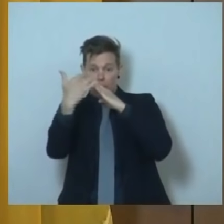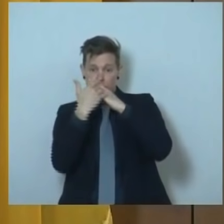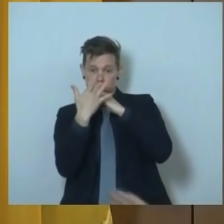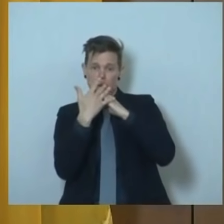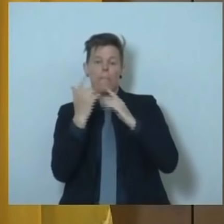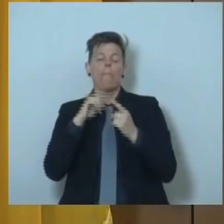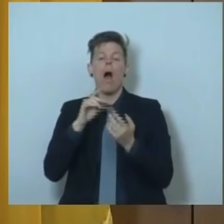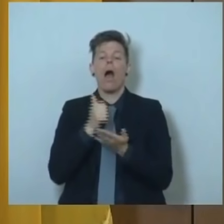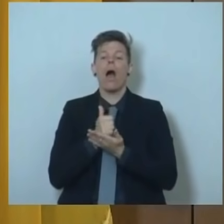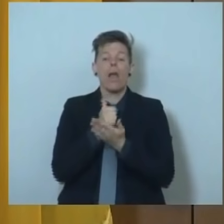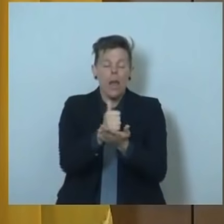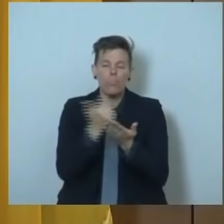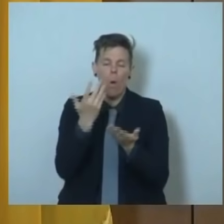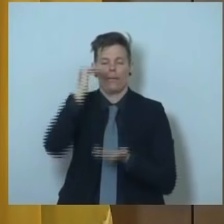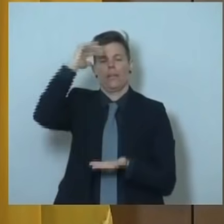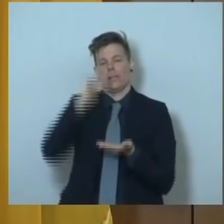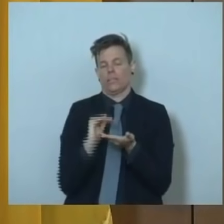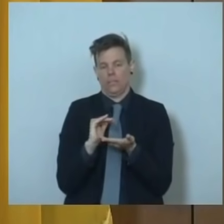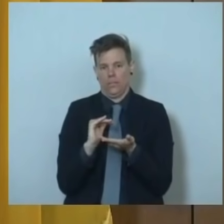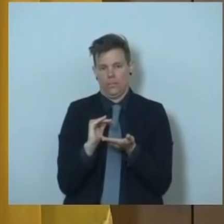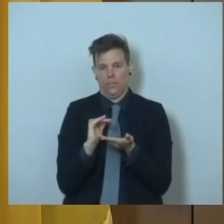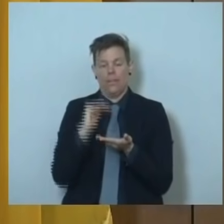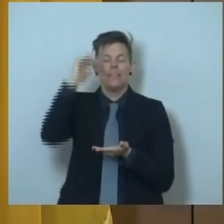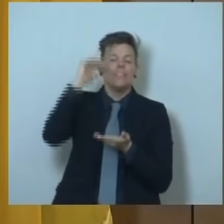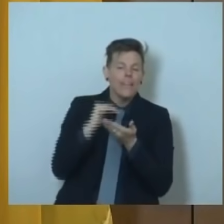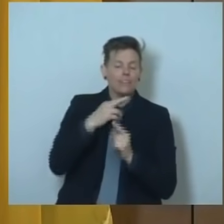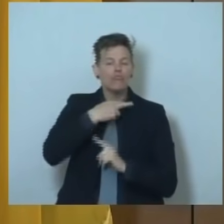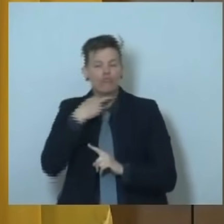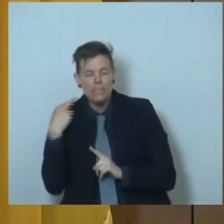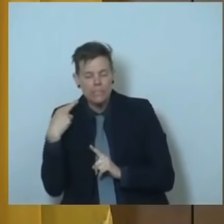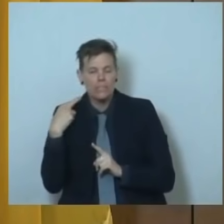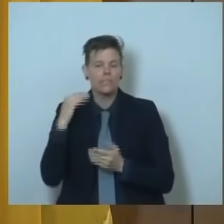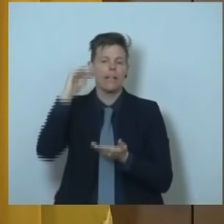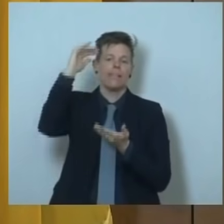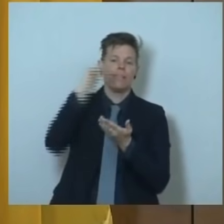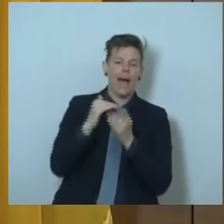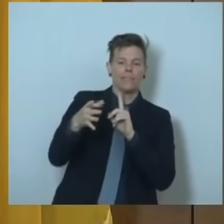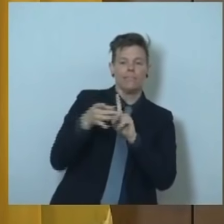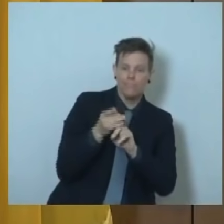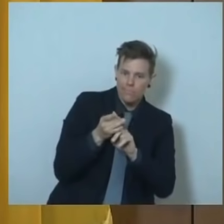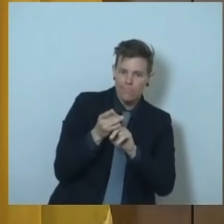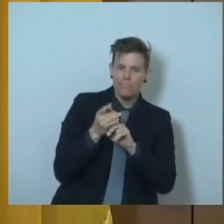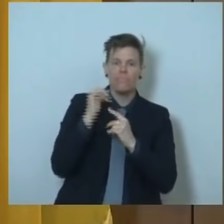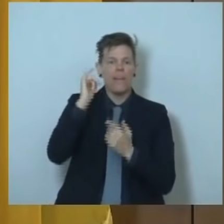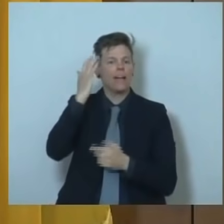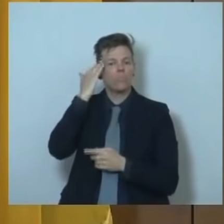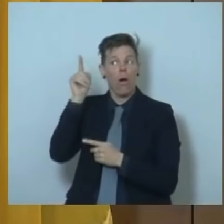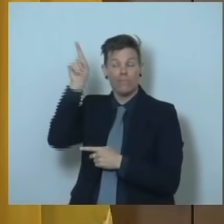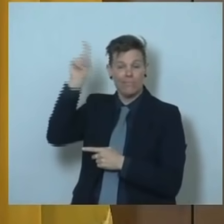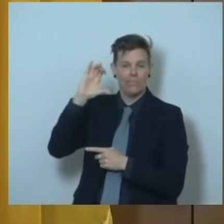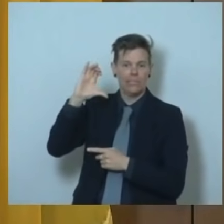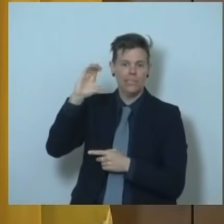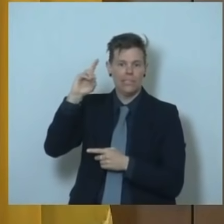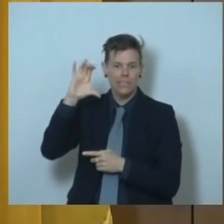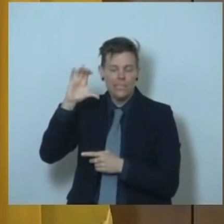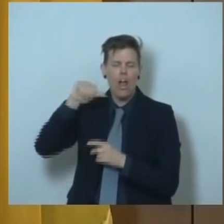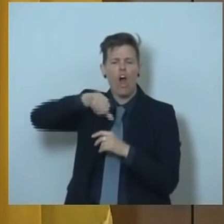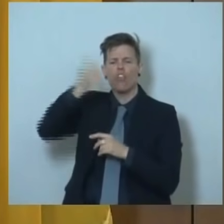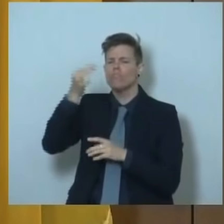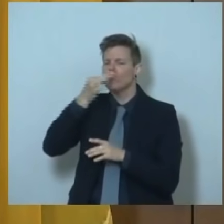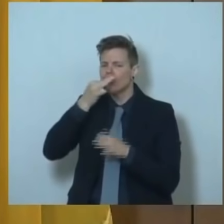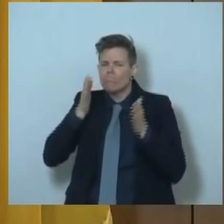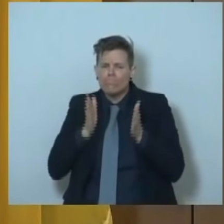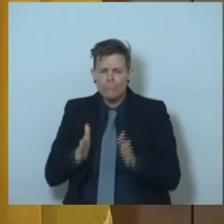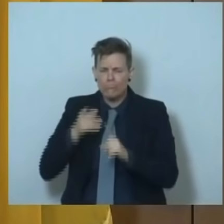to such a high degree that the CDC and other experts, scientists, researchers,